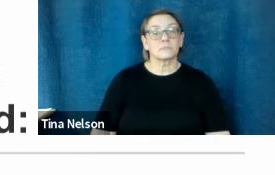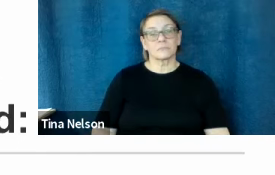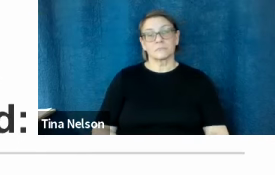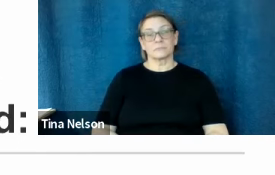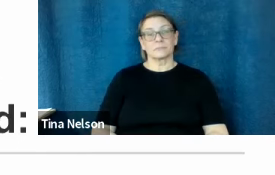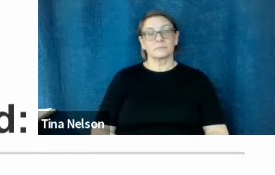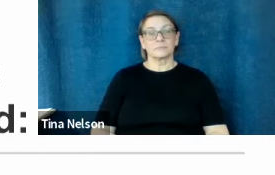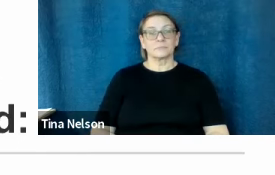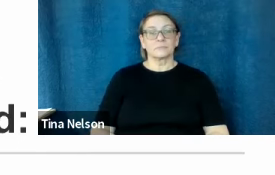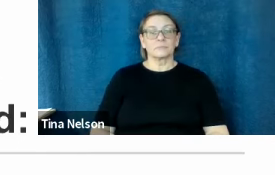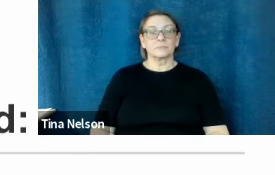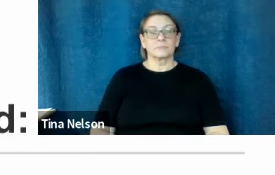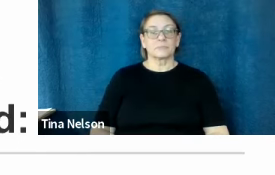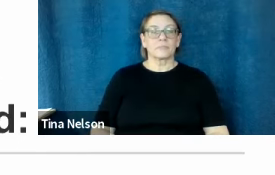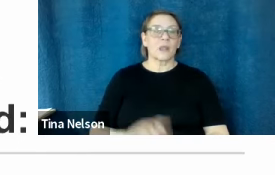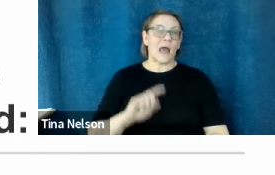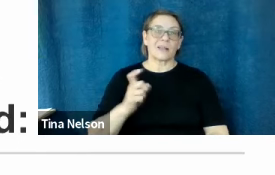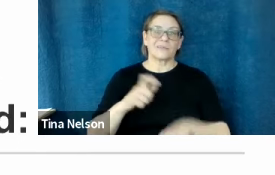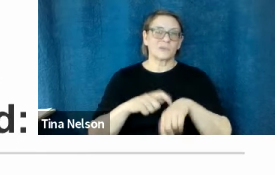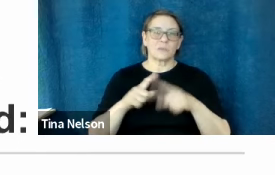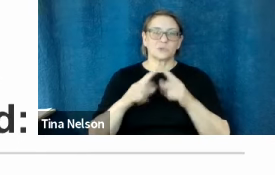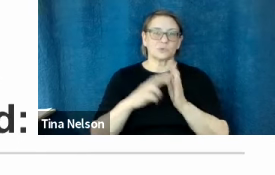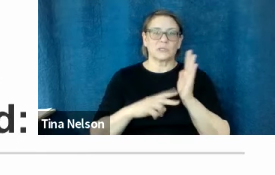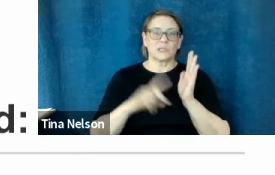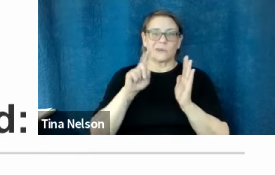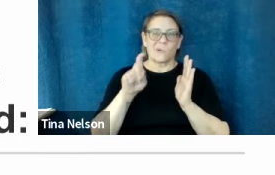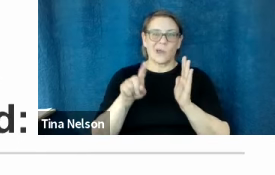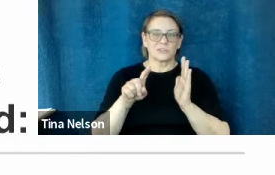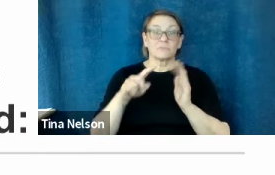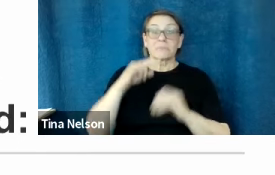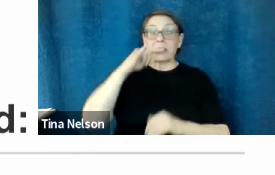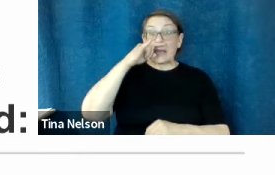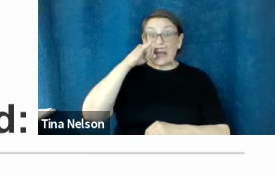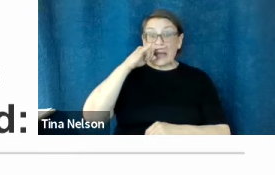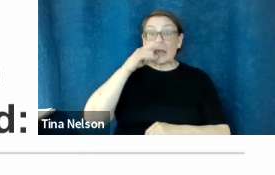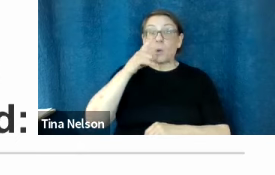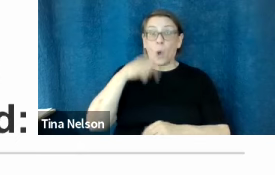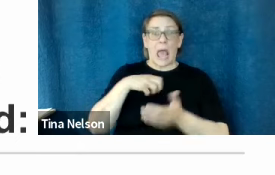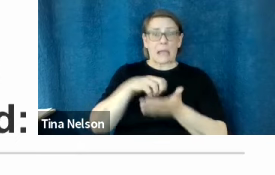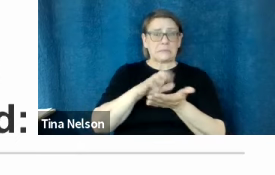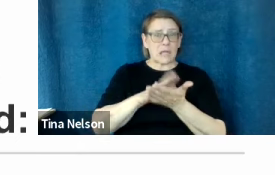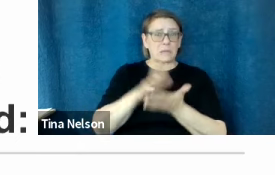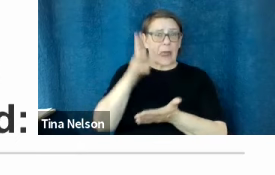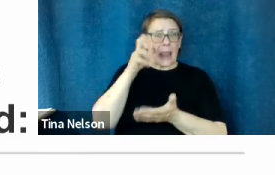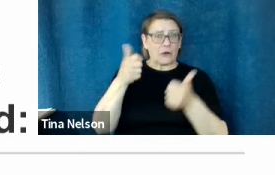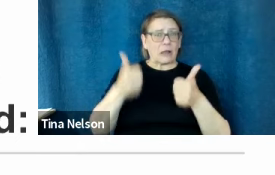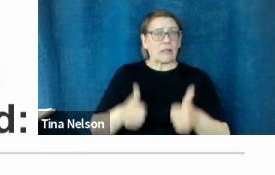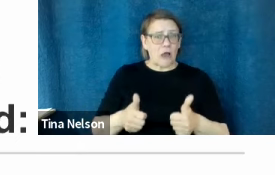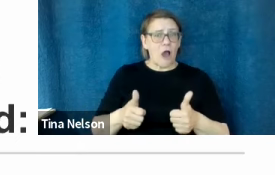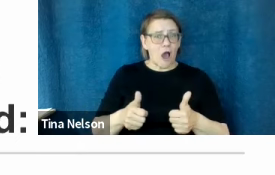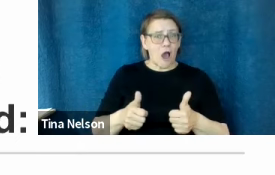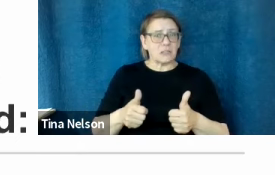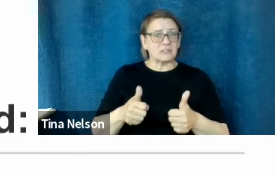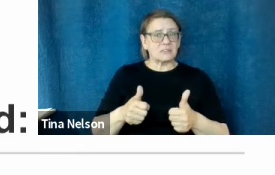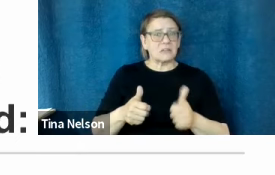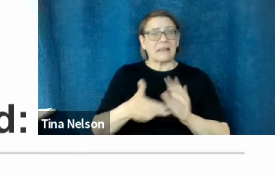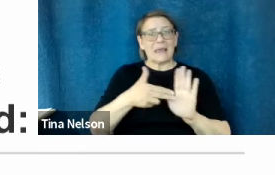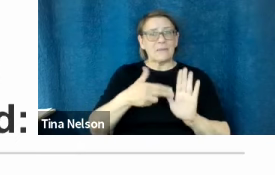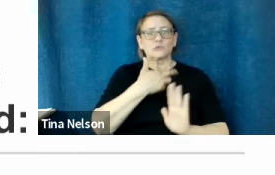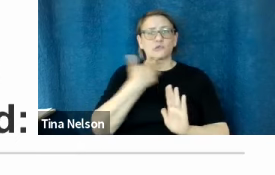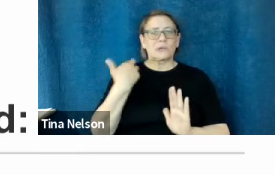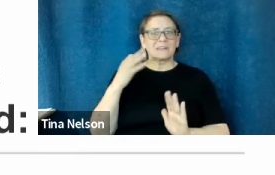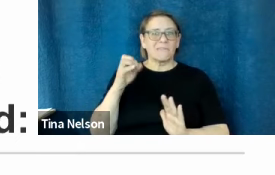So I'll just give you time to read the question here. You have a child, documented hearing loss, risk factor they require to receive additional follow-up testing.